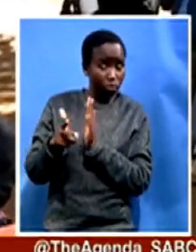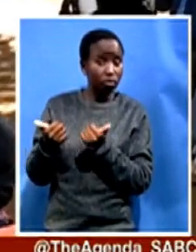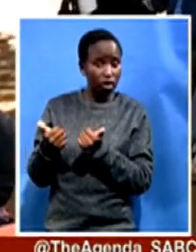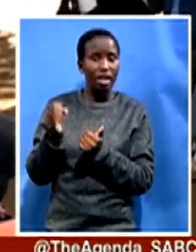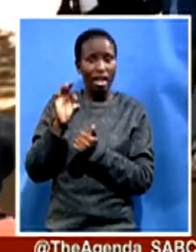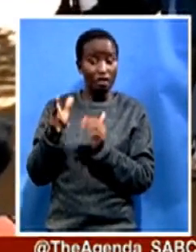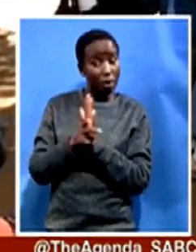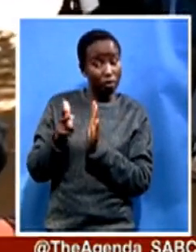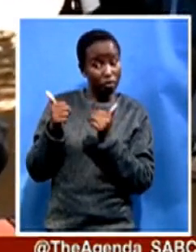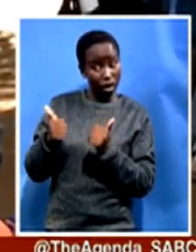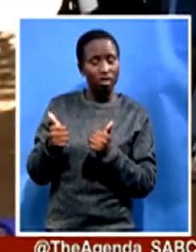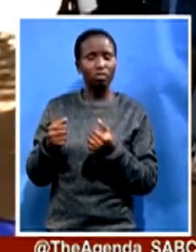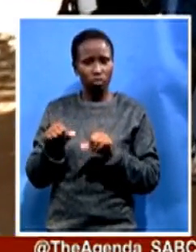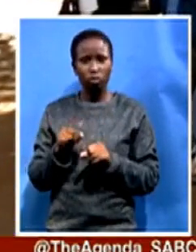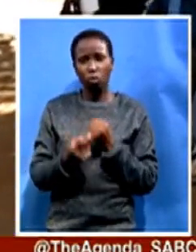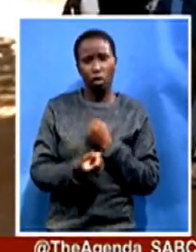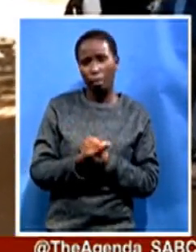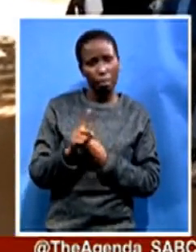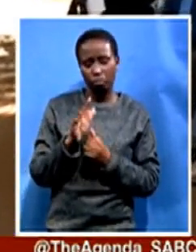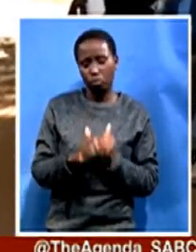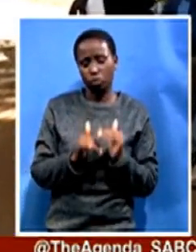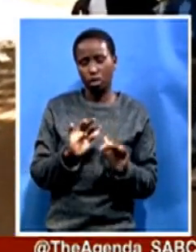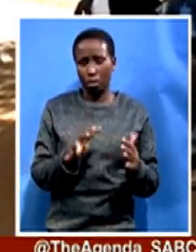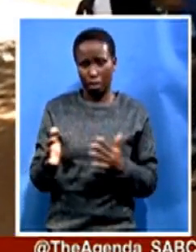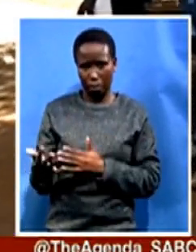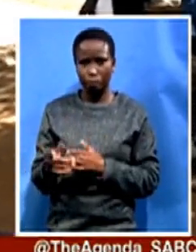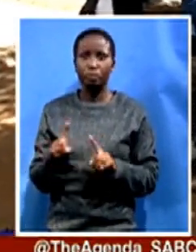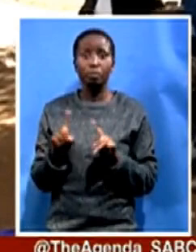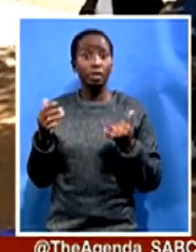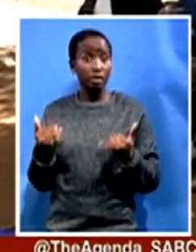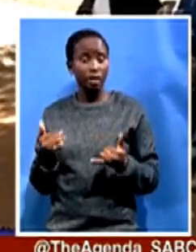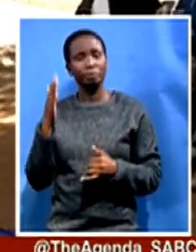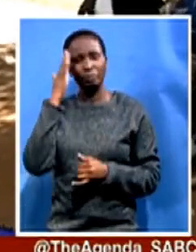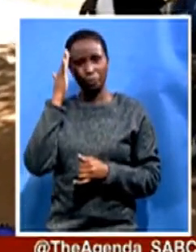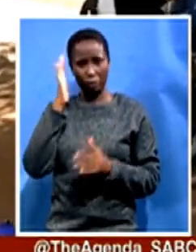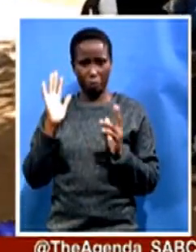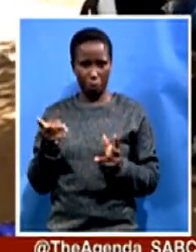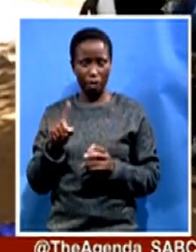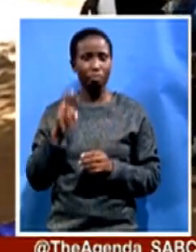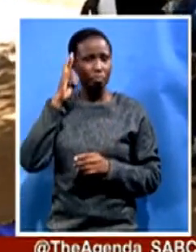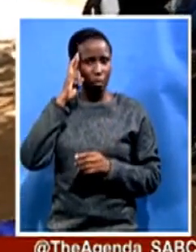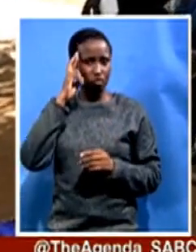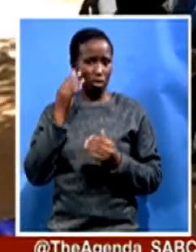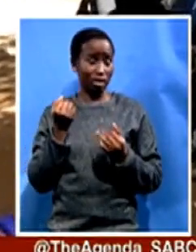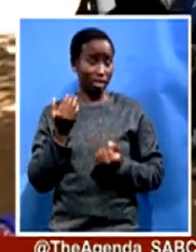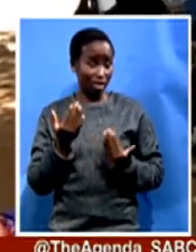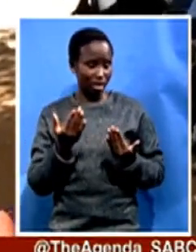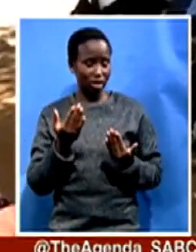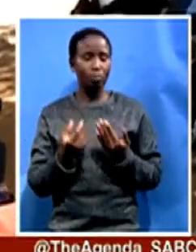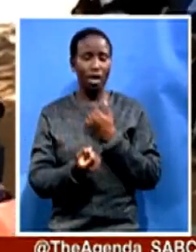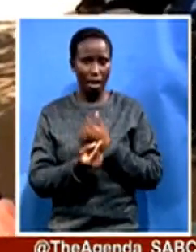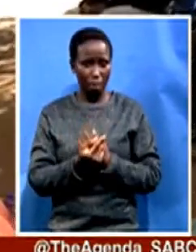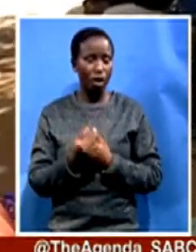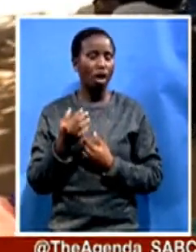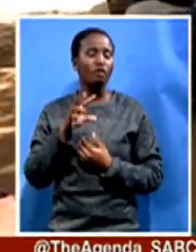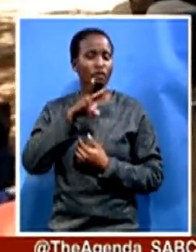the process going forward. But what we do know is that the memorial service will take place on Friday, and on Thursday at the crack of